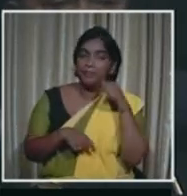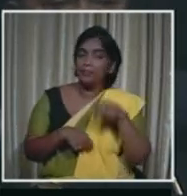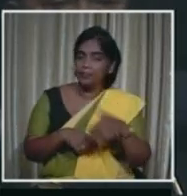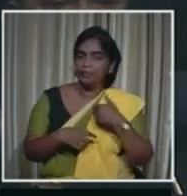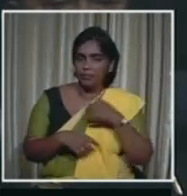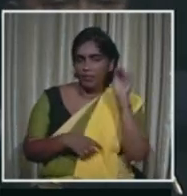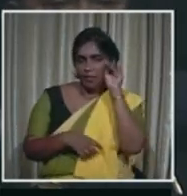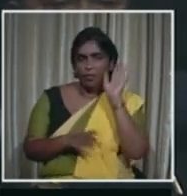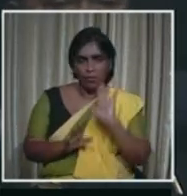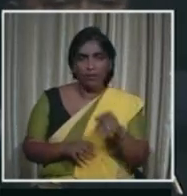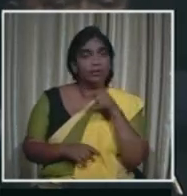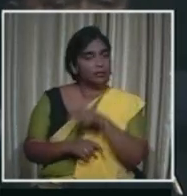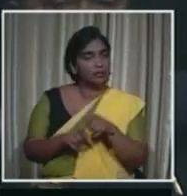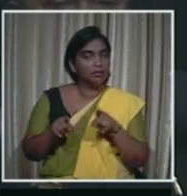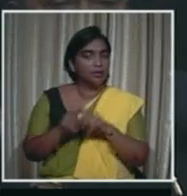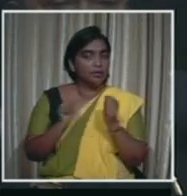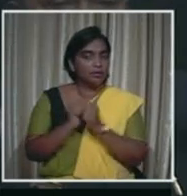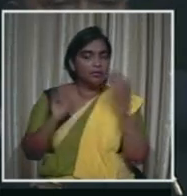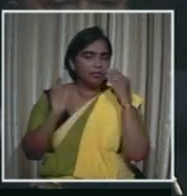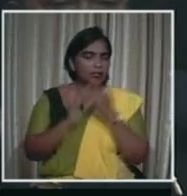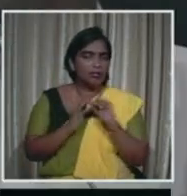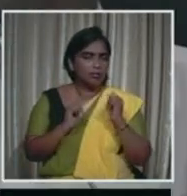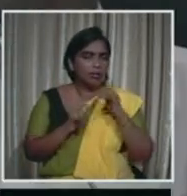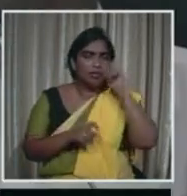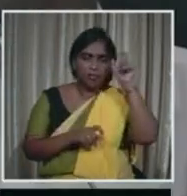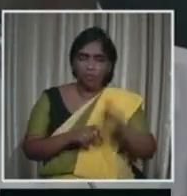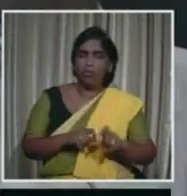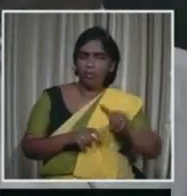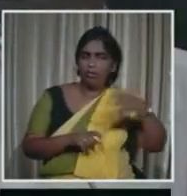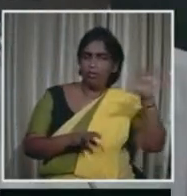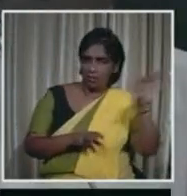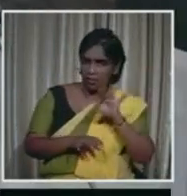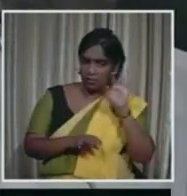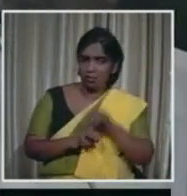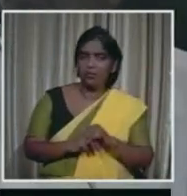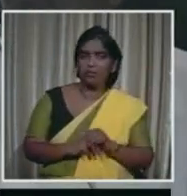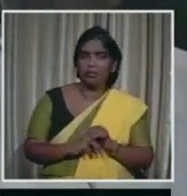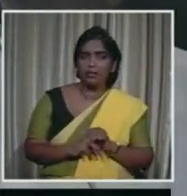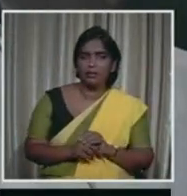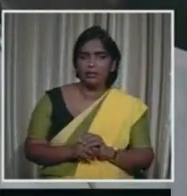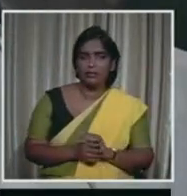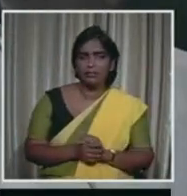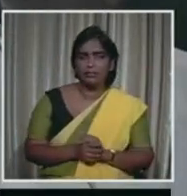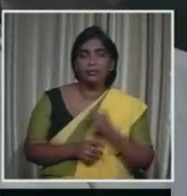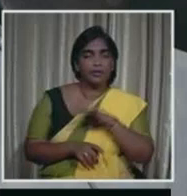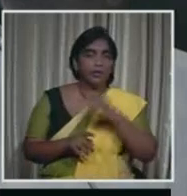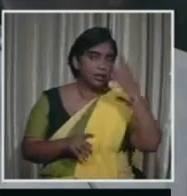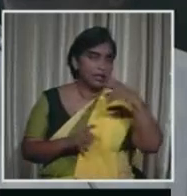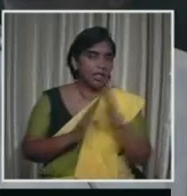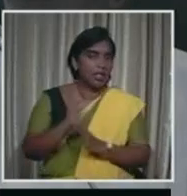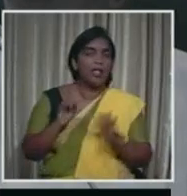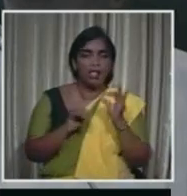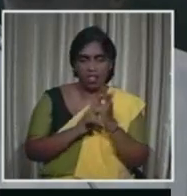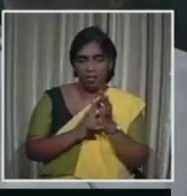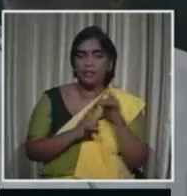look after his business? You don't have to have a, if there's a deputy minister might